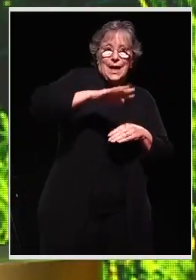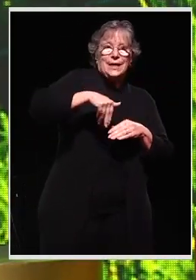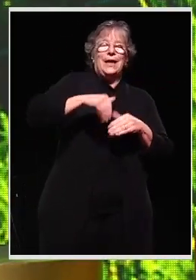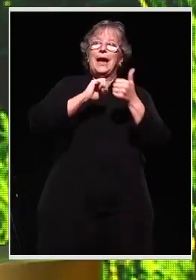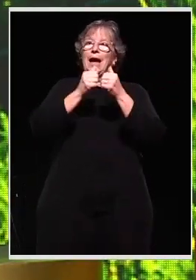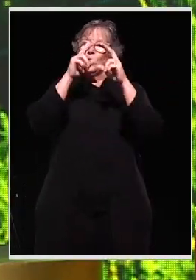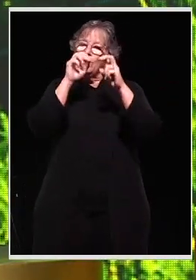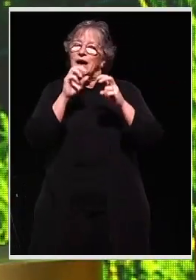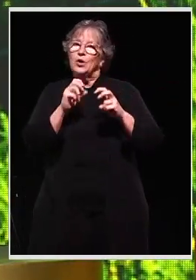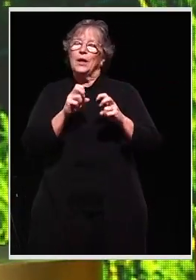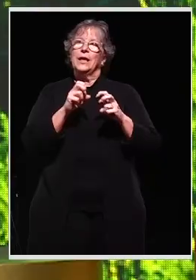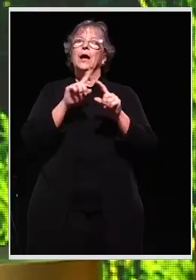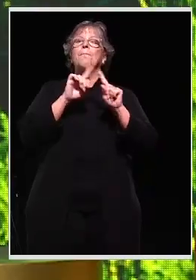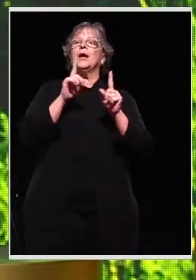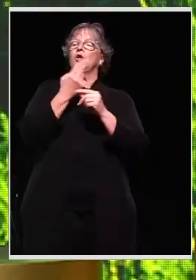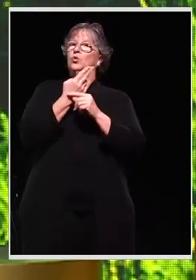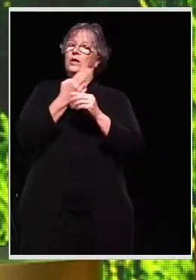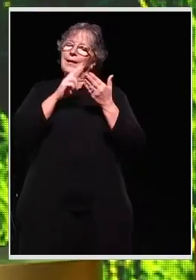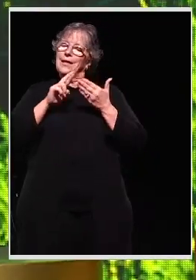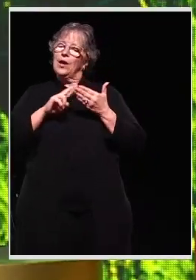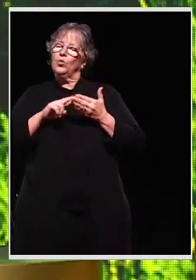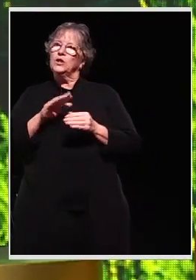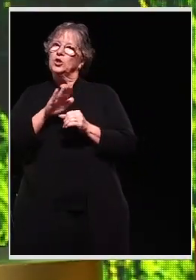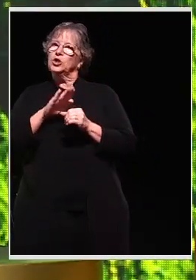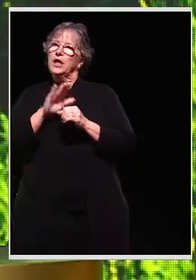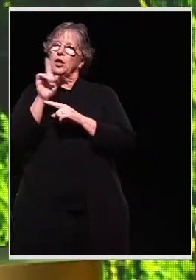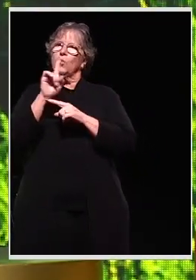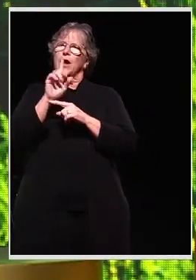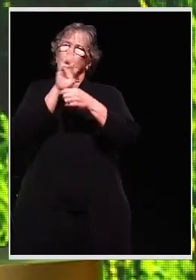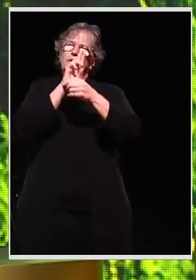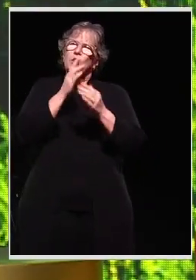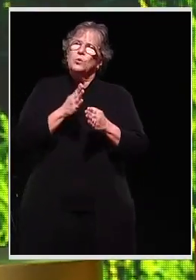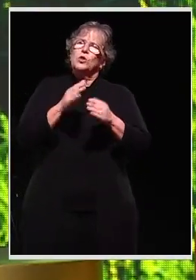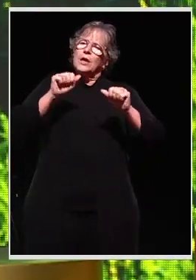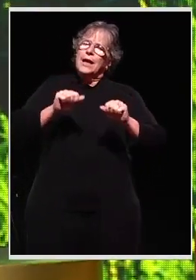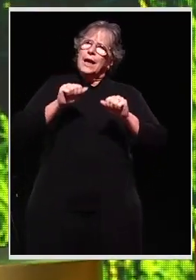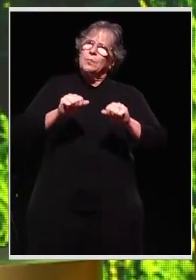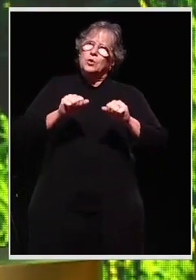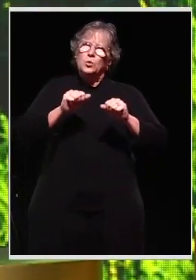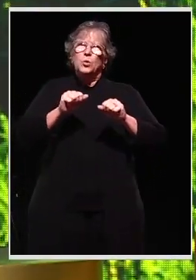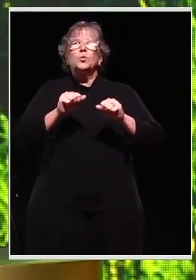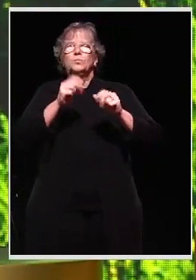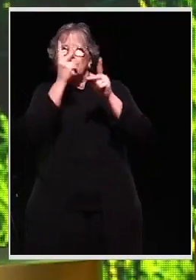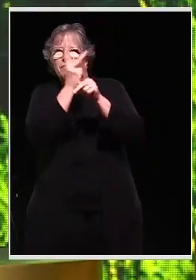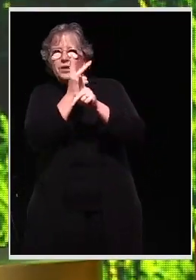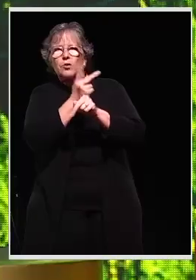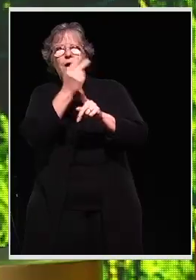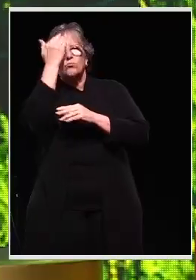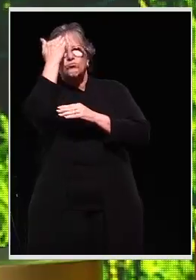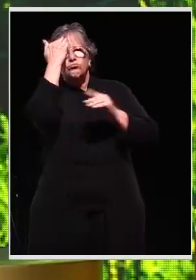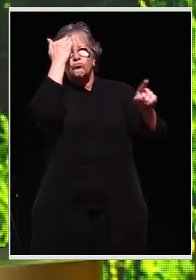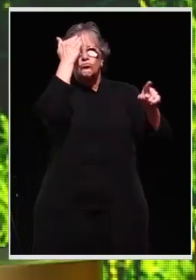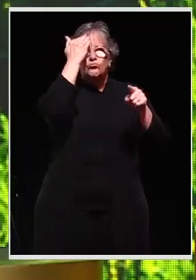it. But I think using it in that research space where you have users who are able to be more discerning and can use it to speed